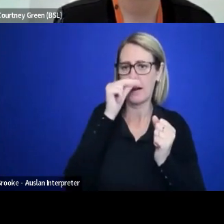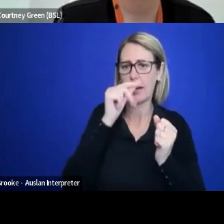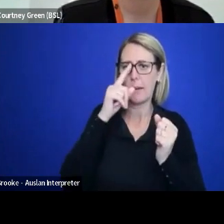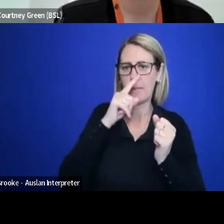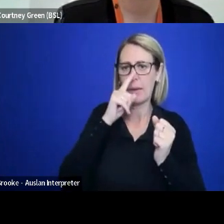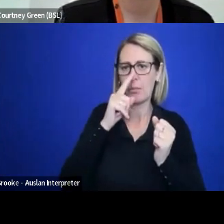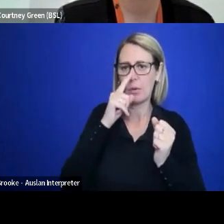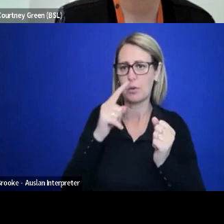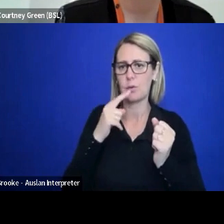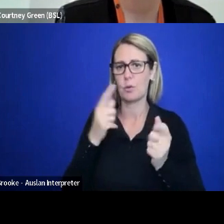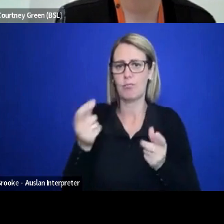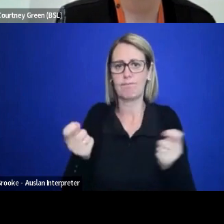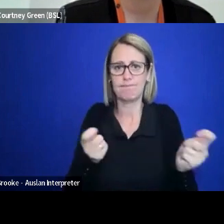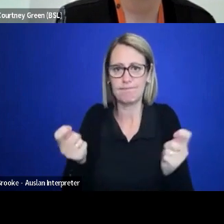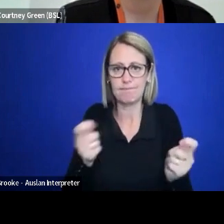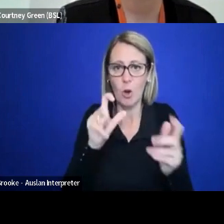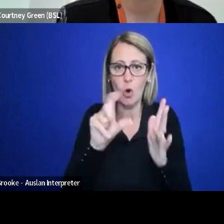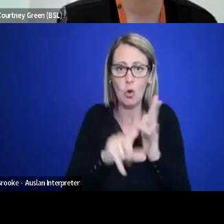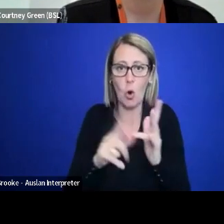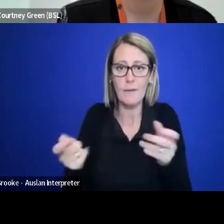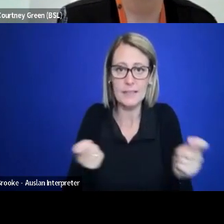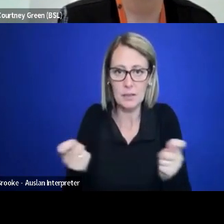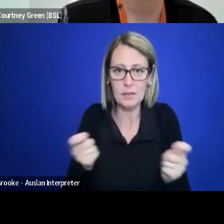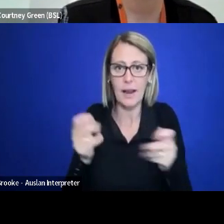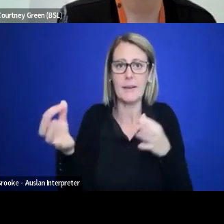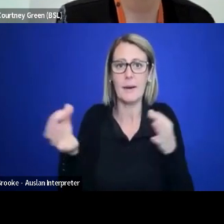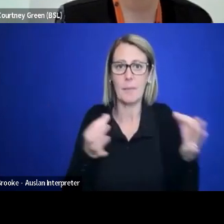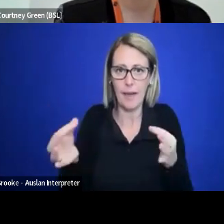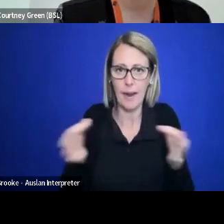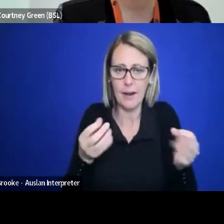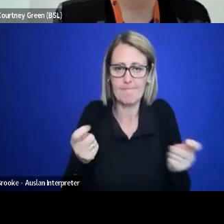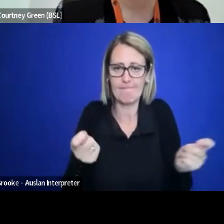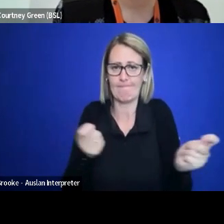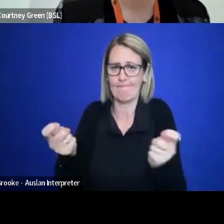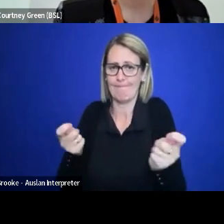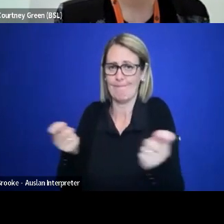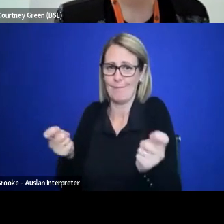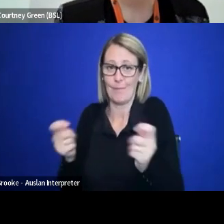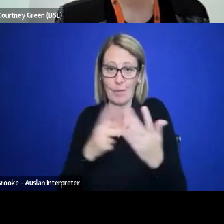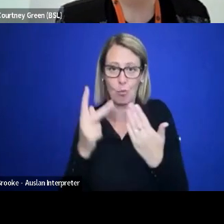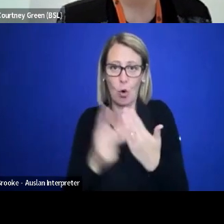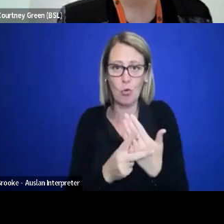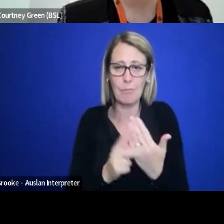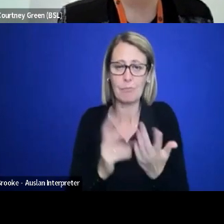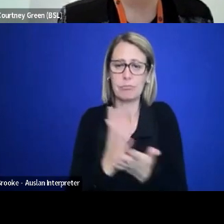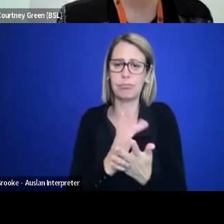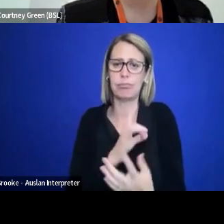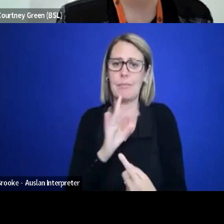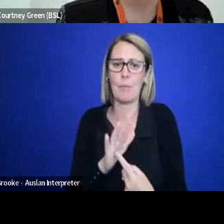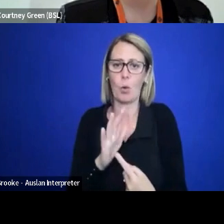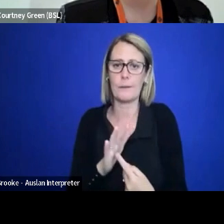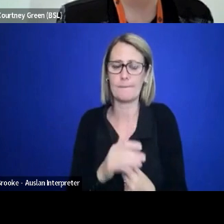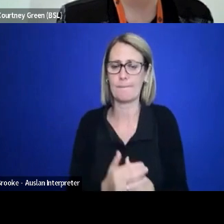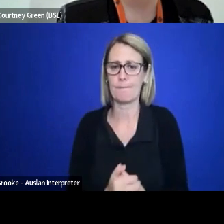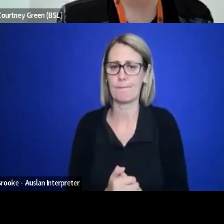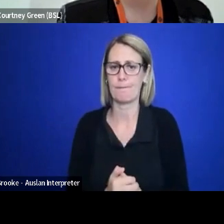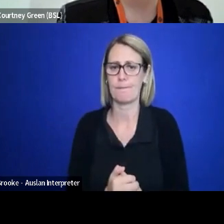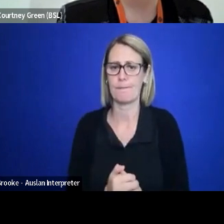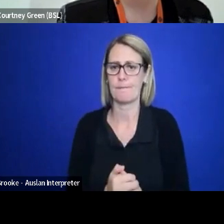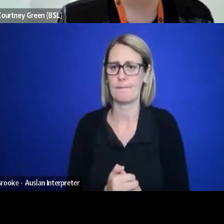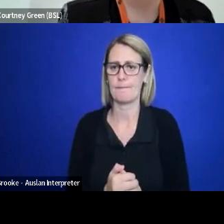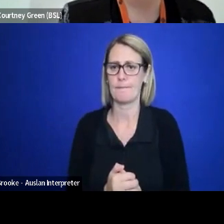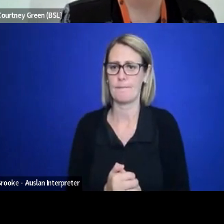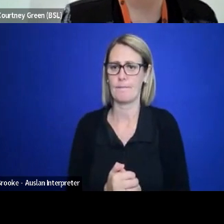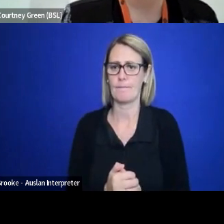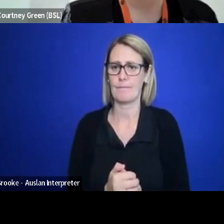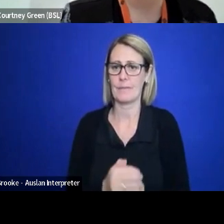to co-facilitate into the planning and into facilitating the programs is really important, as by the planning, you